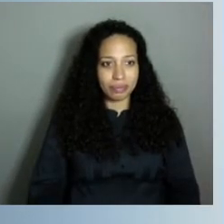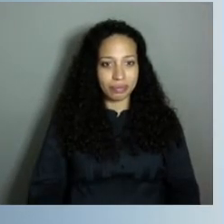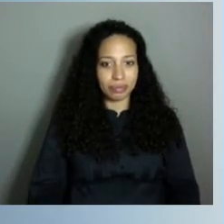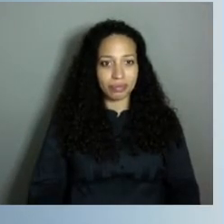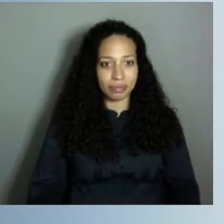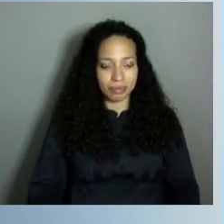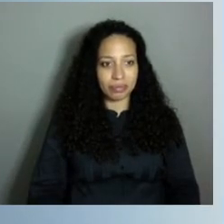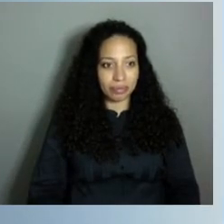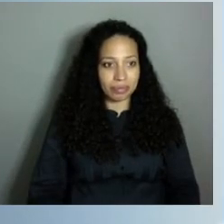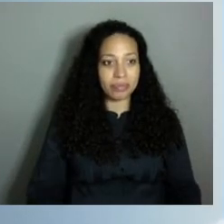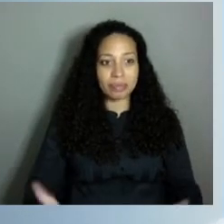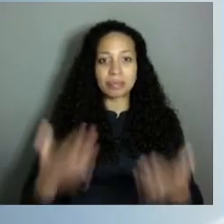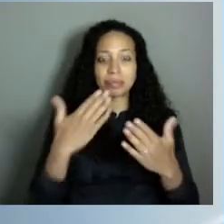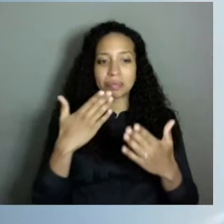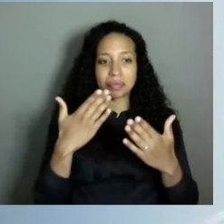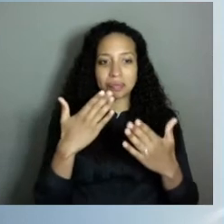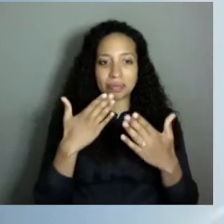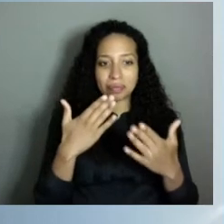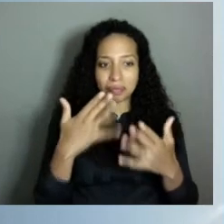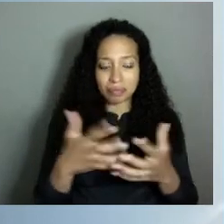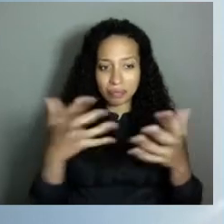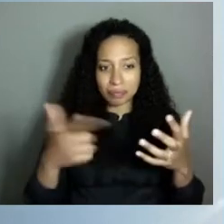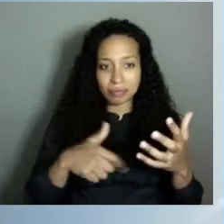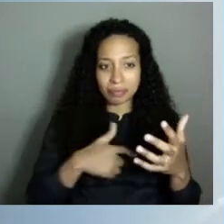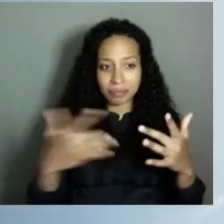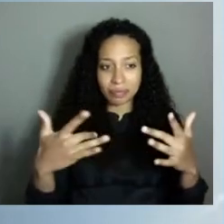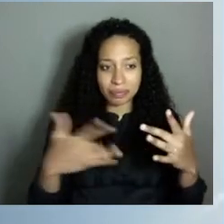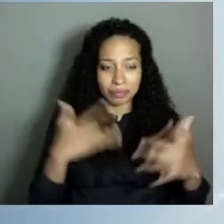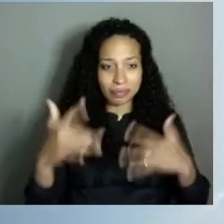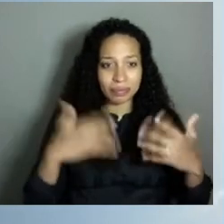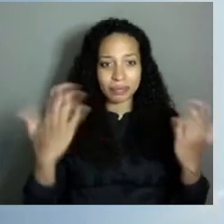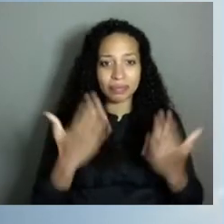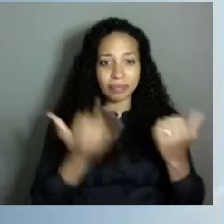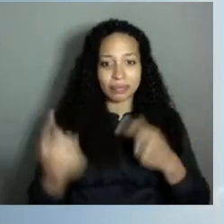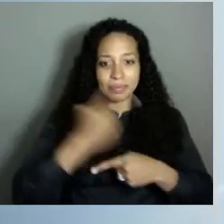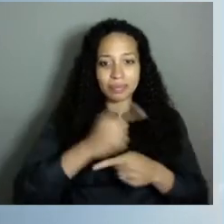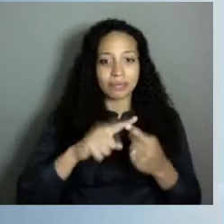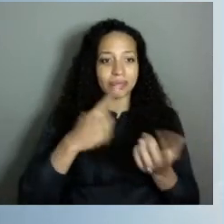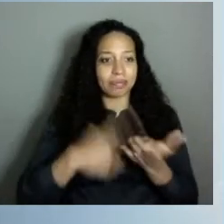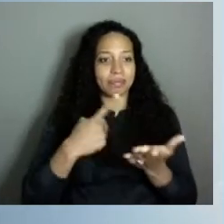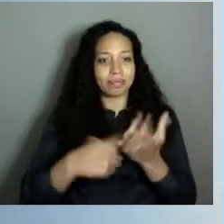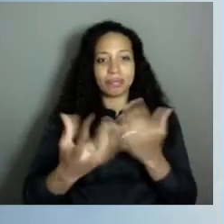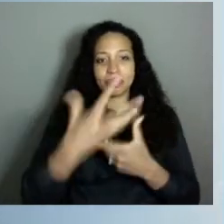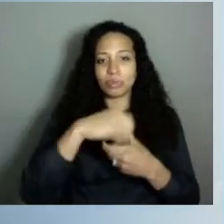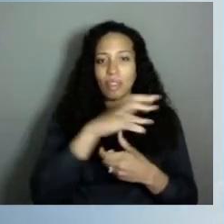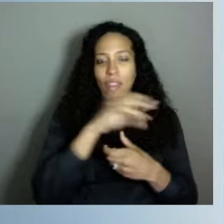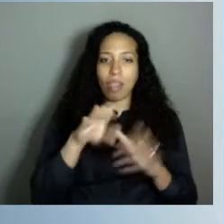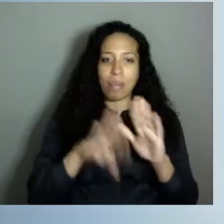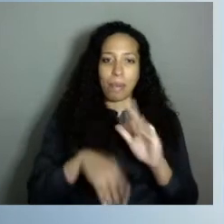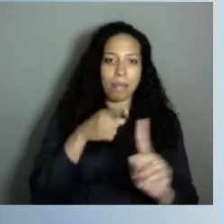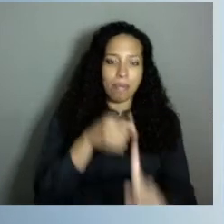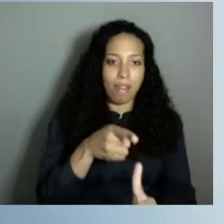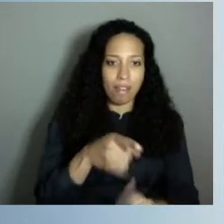Thank you so much. We are so excited to be here today to discuss inclusion and the bottom line. I am Karen